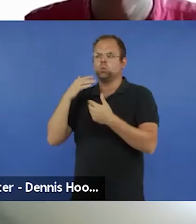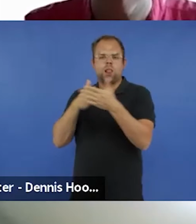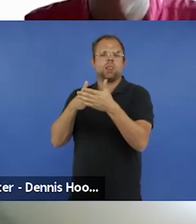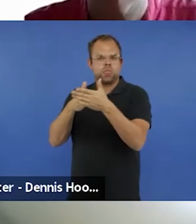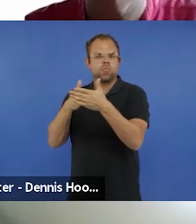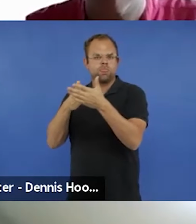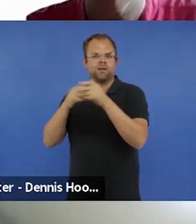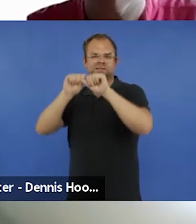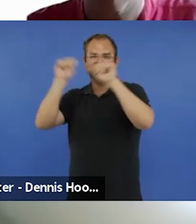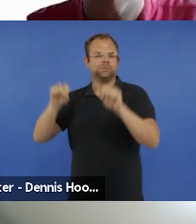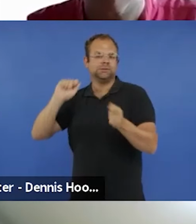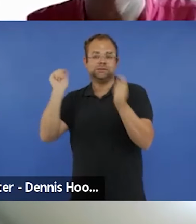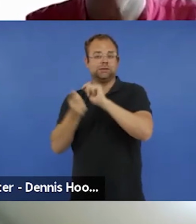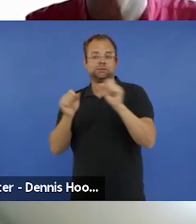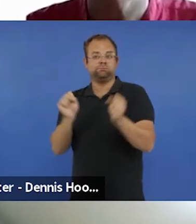resources.